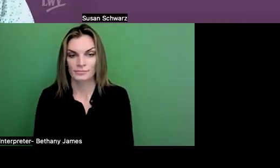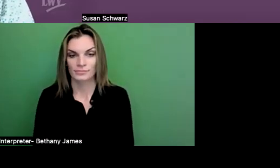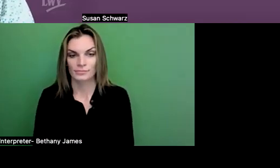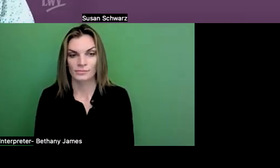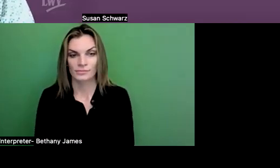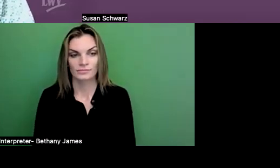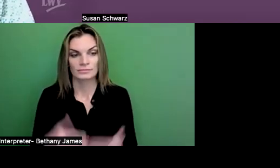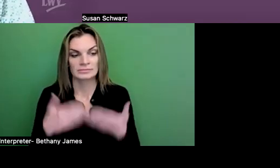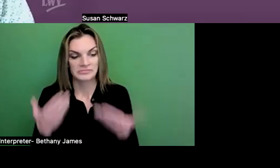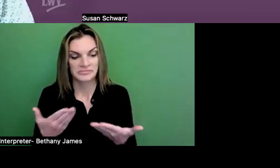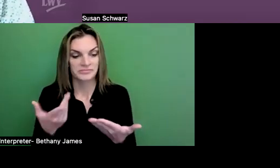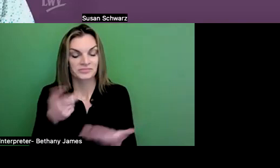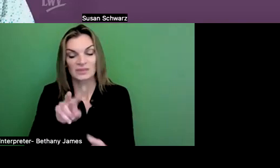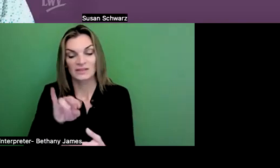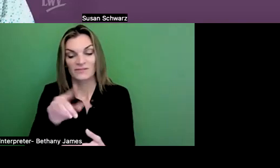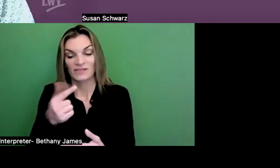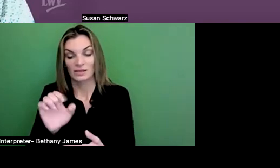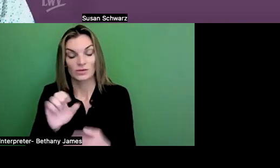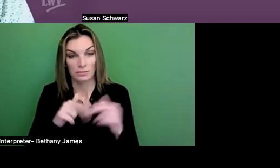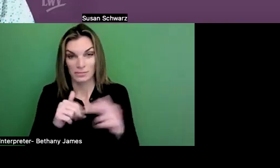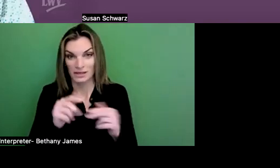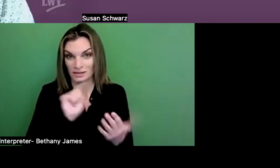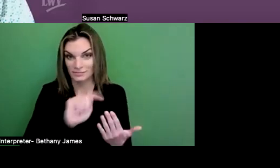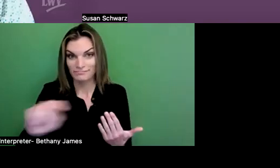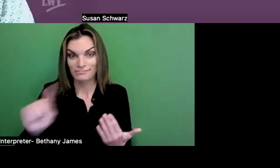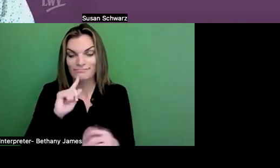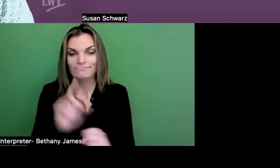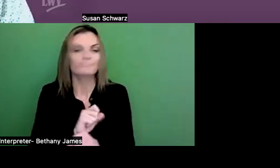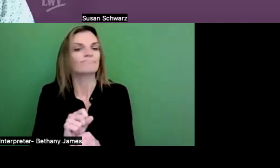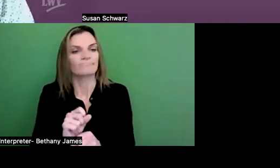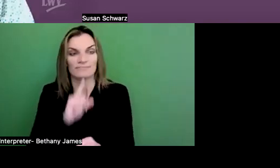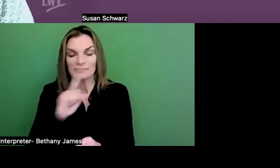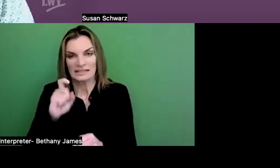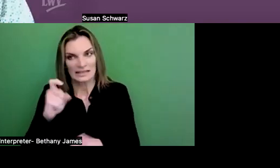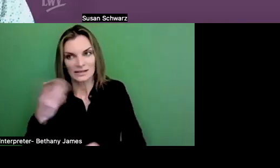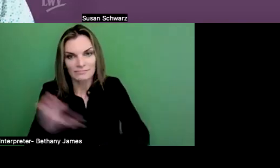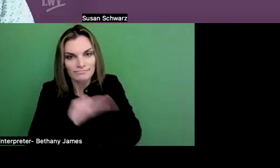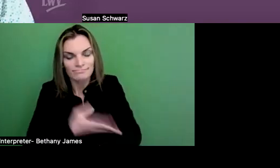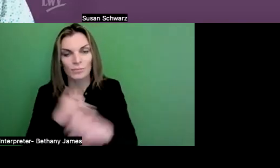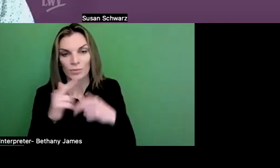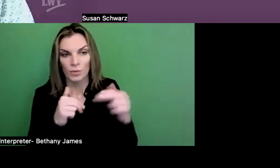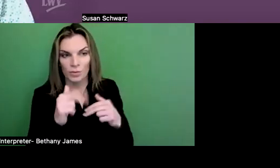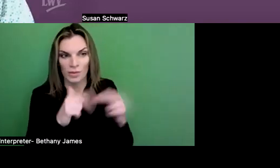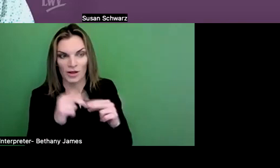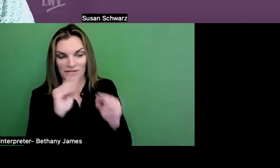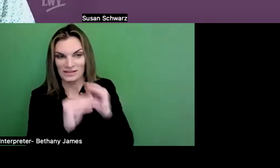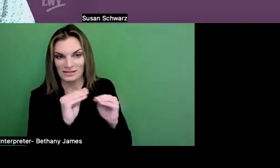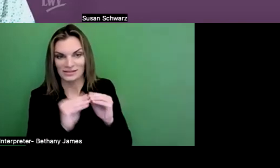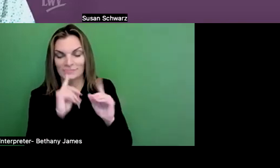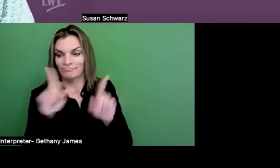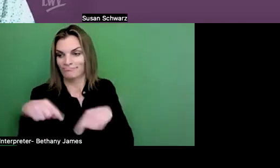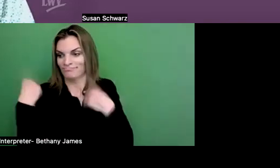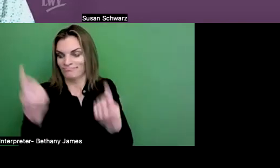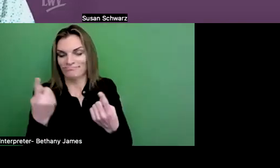some of the village buildings are in very dire need of repair. And It's been ignored for a long time.